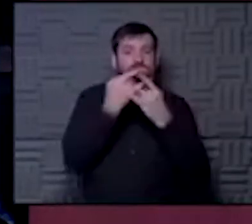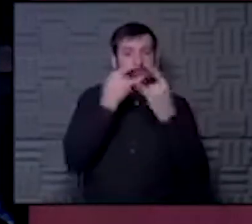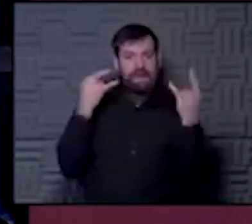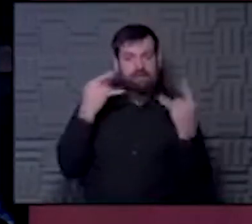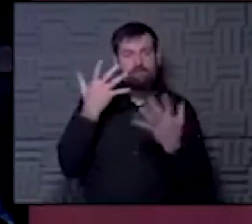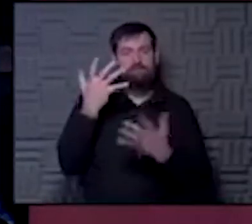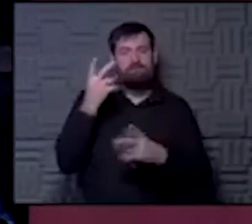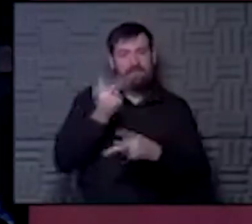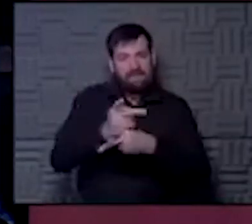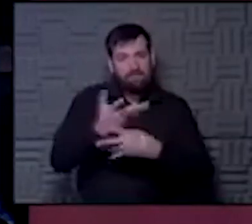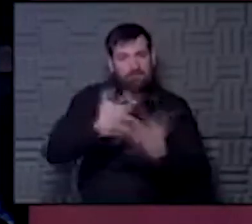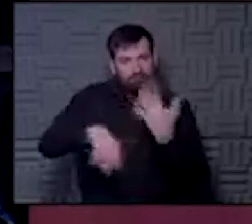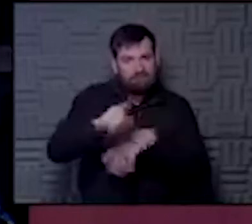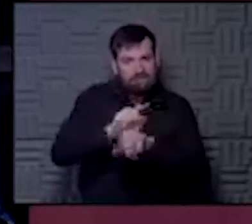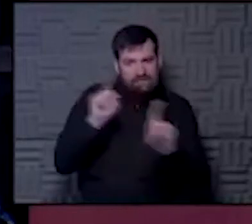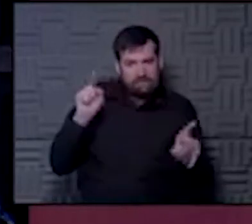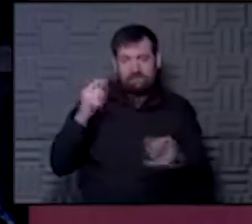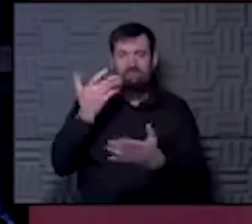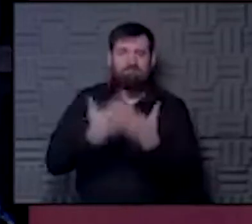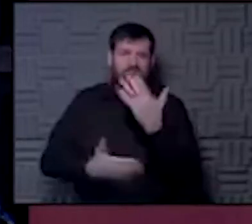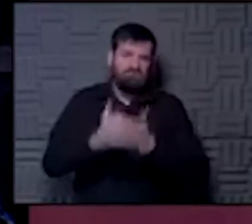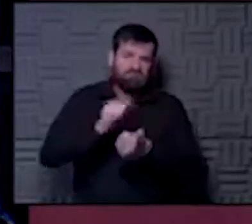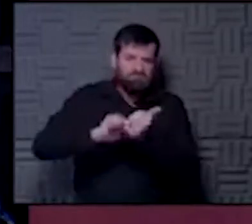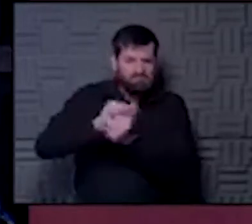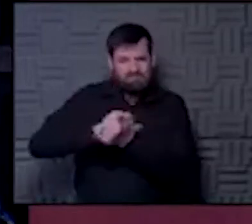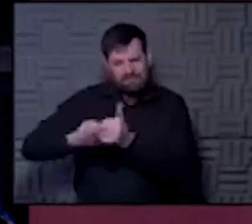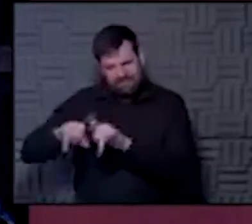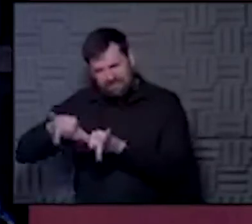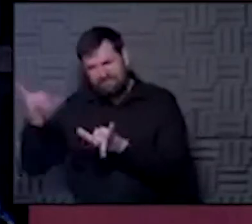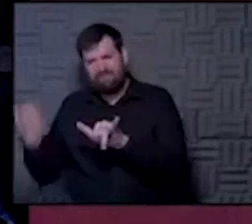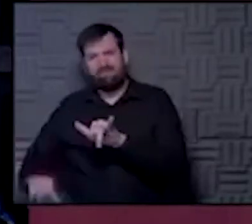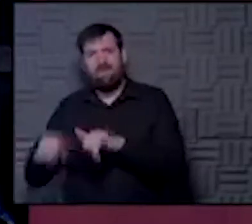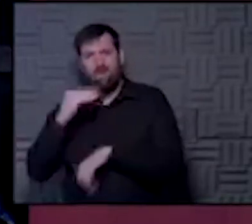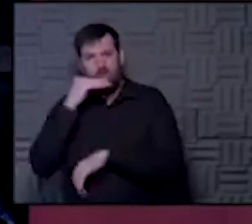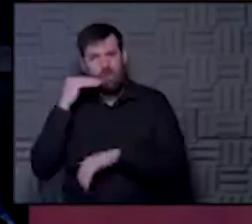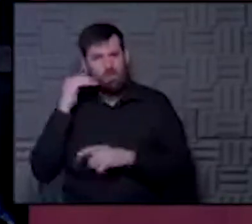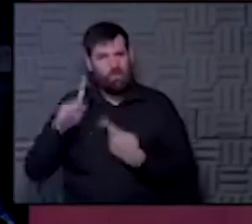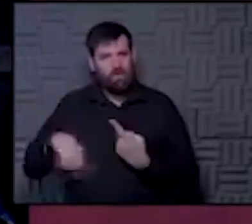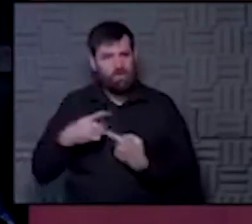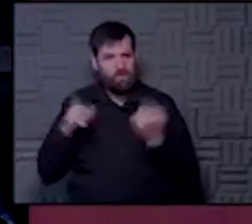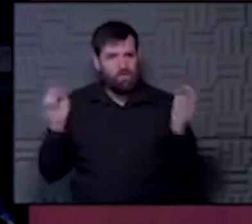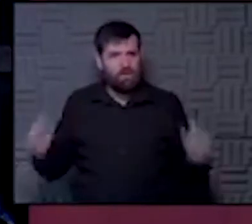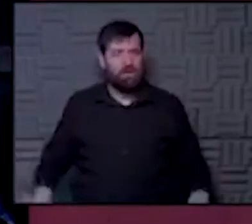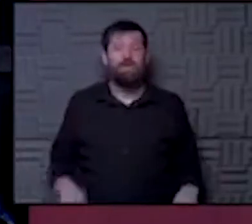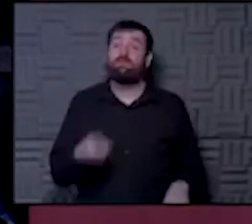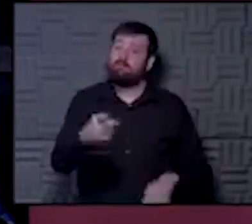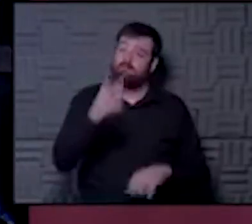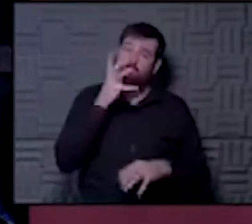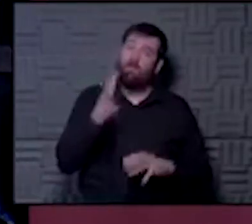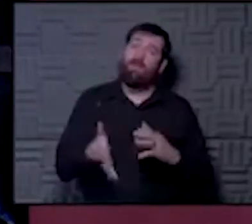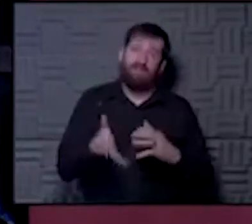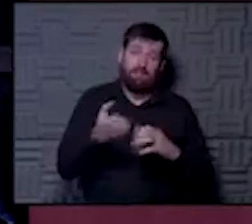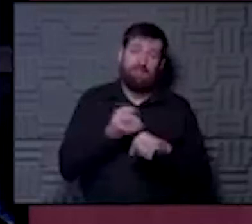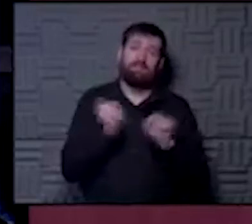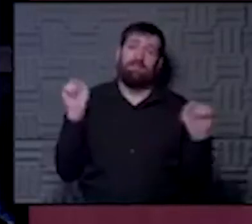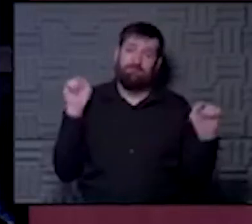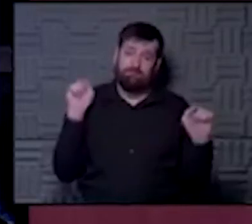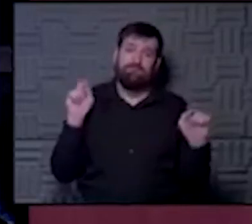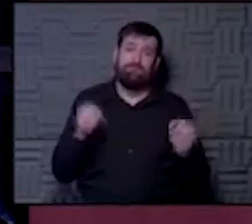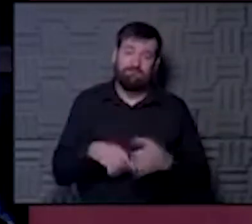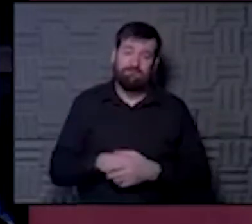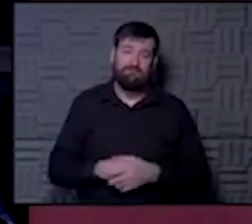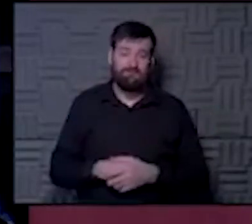distance, wash your hands, shelter at home whenever you can, because you will stay safer like that. And